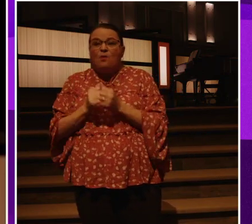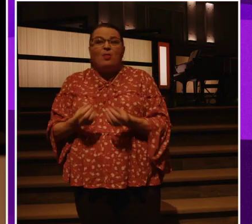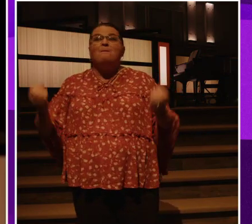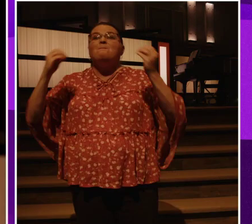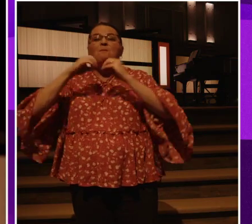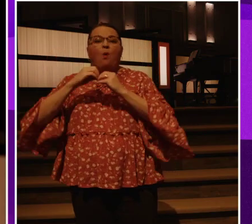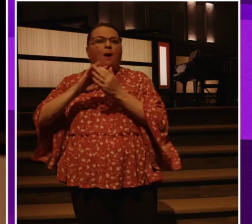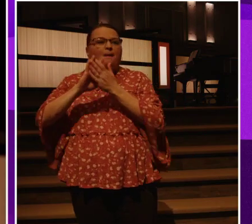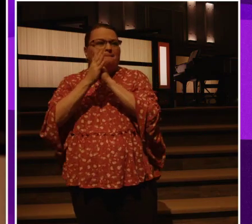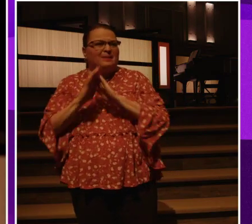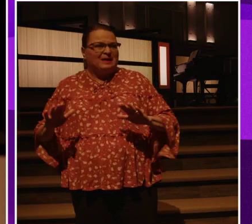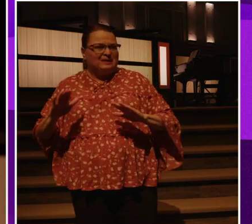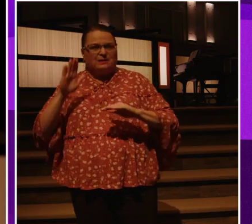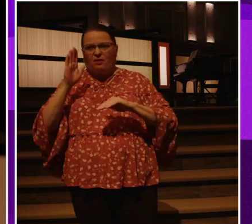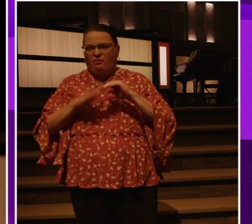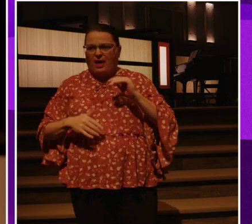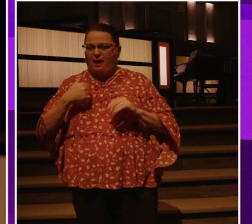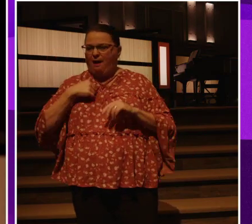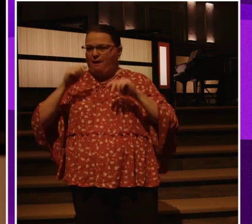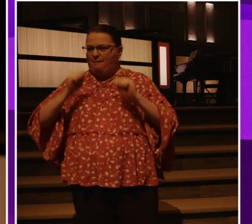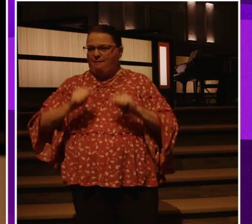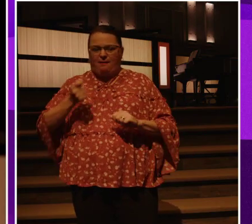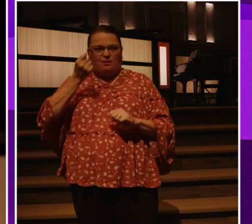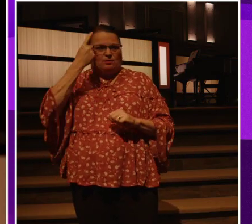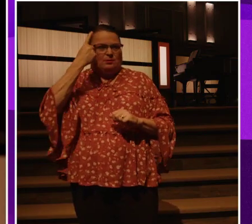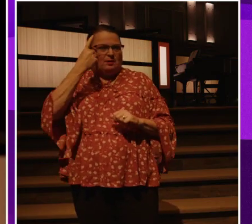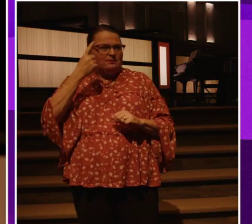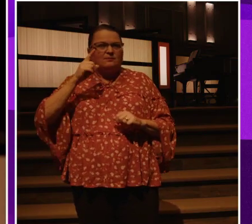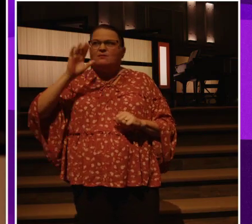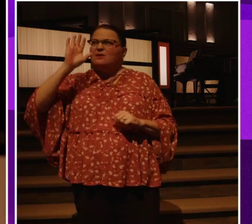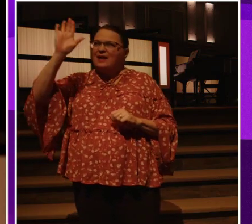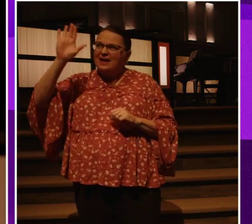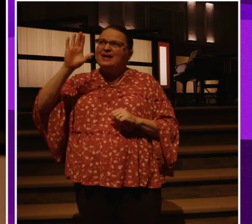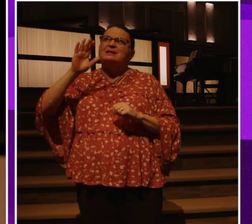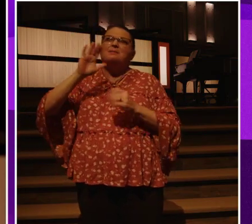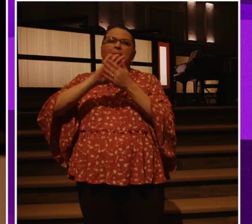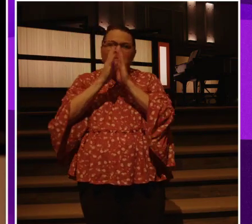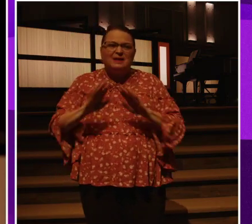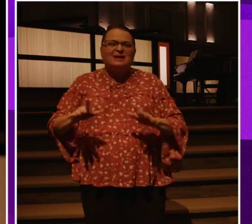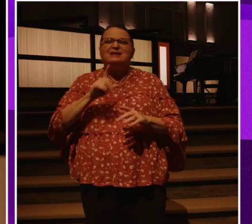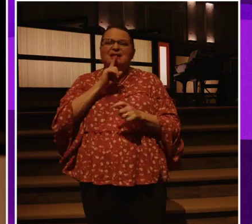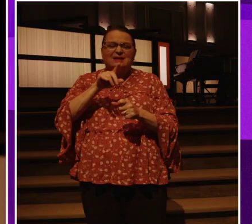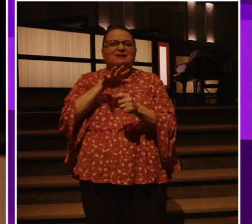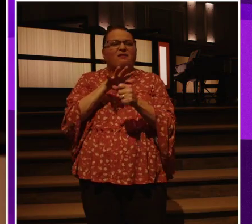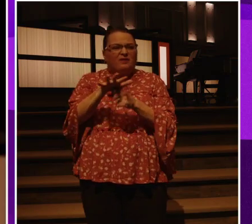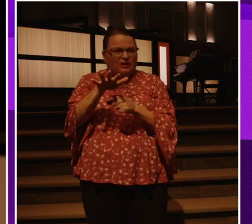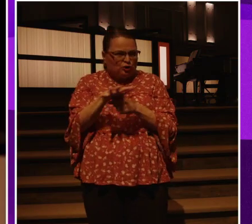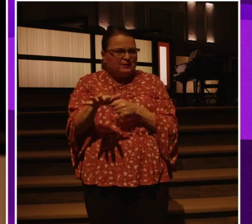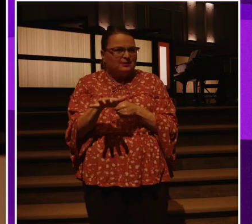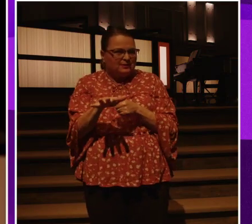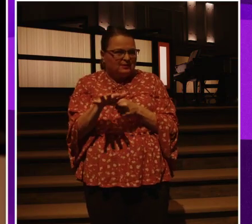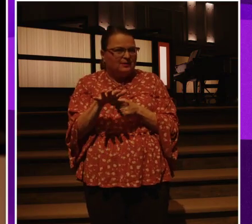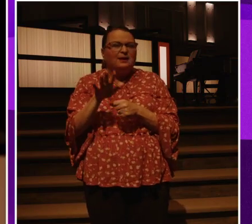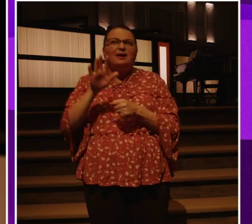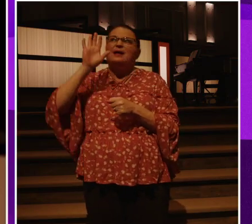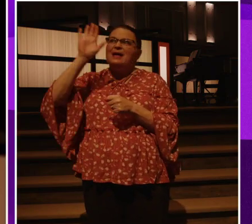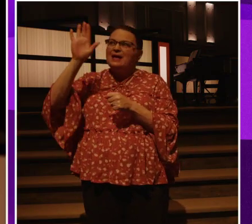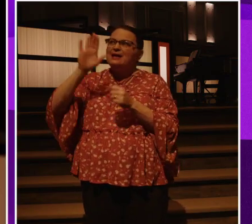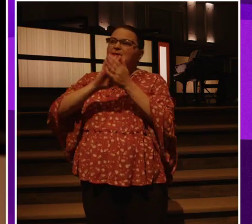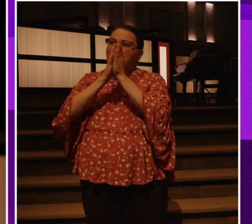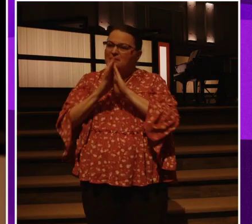possibly imagine. God's peace is sufficient. God's peace is efficient. God's peace in my